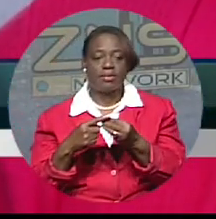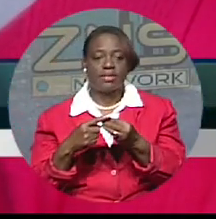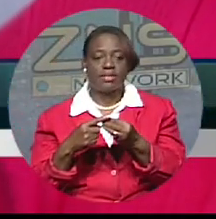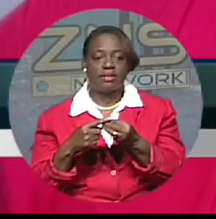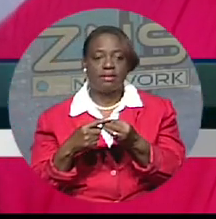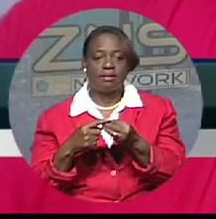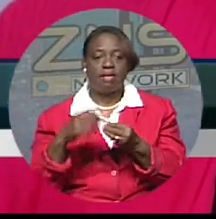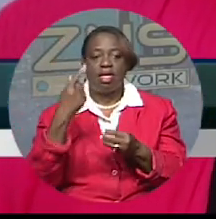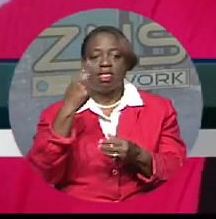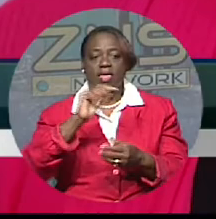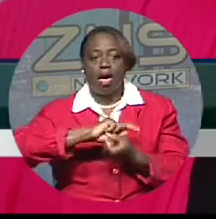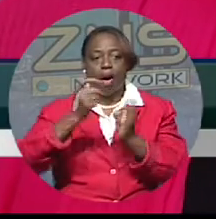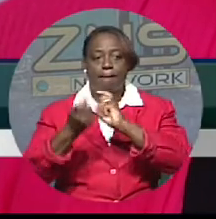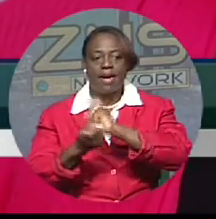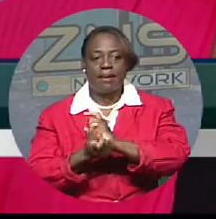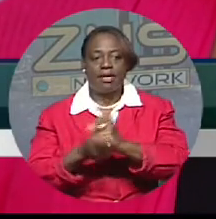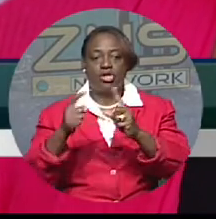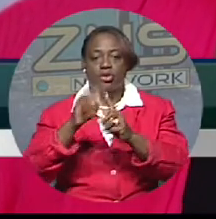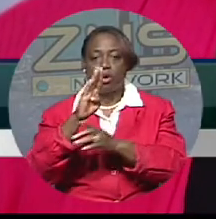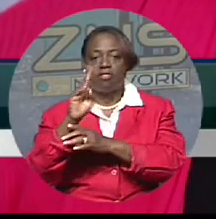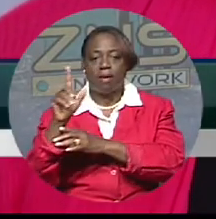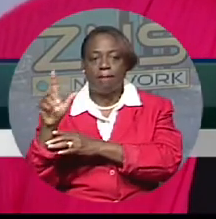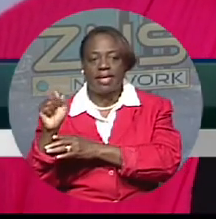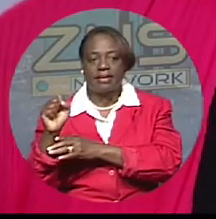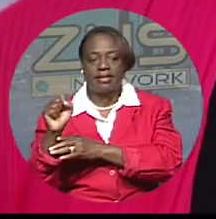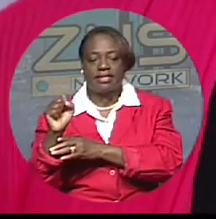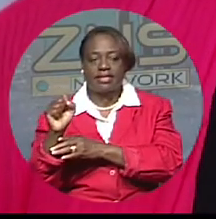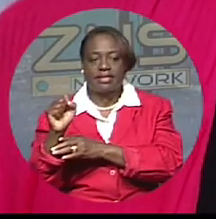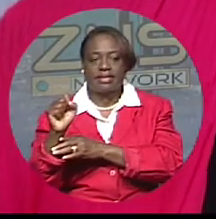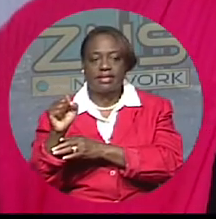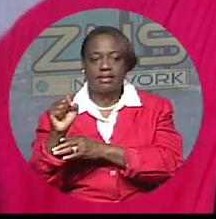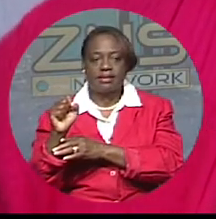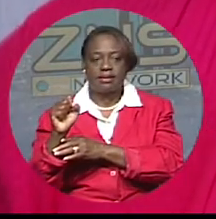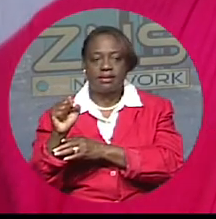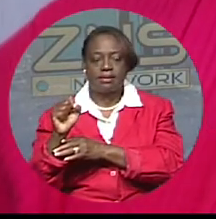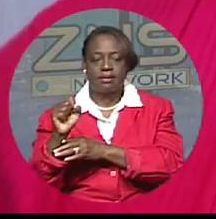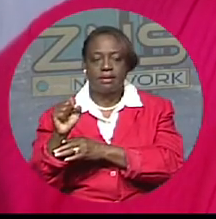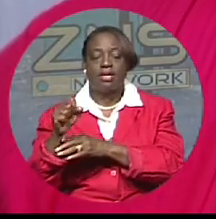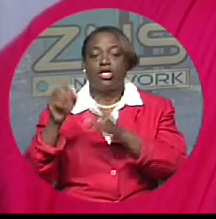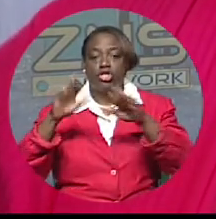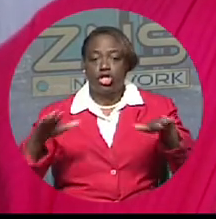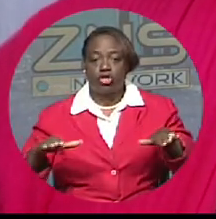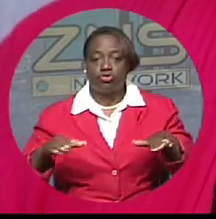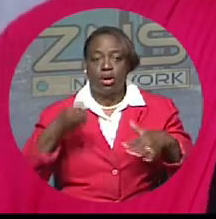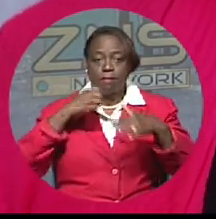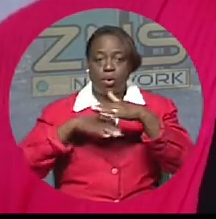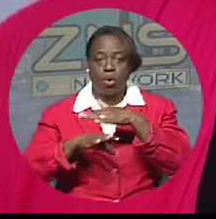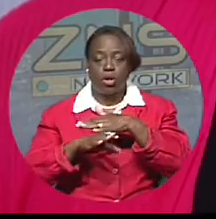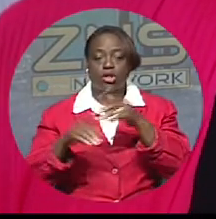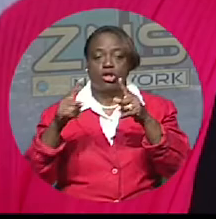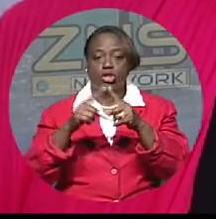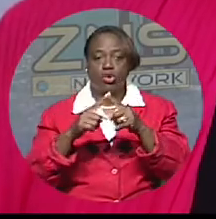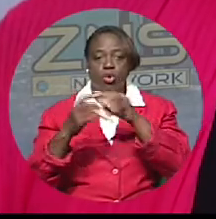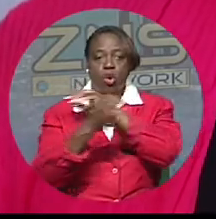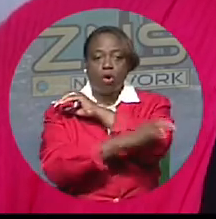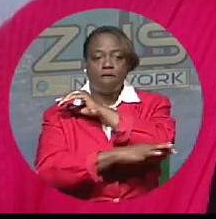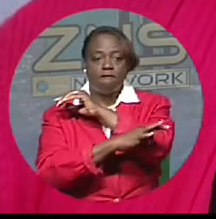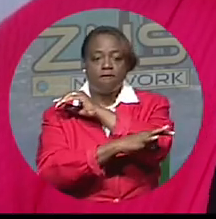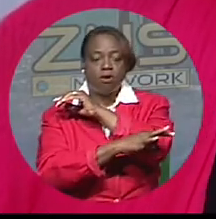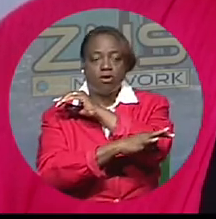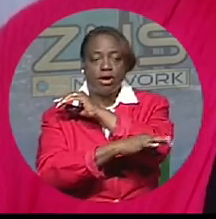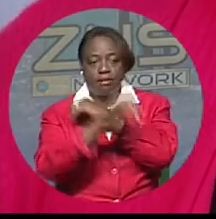the amendment to the bills that they were proposing pertaining to children born to foreign spouses, and